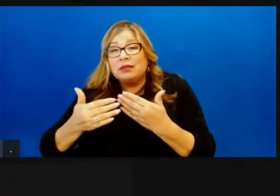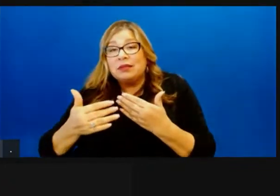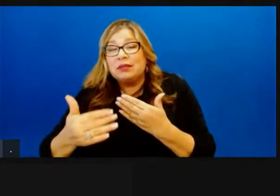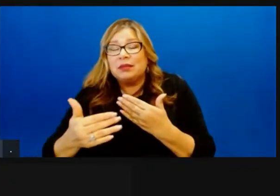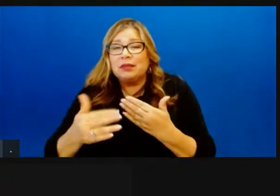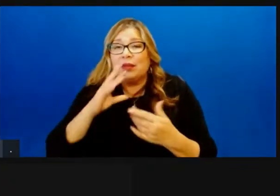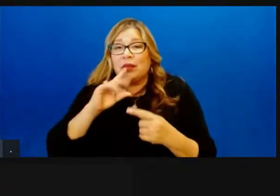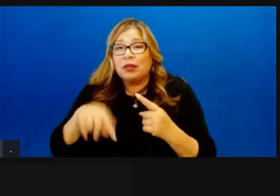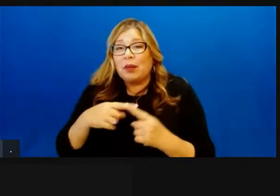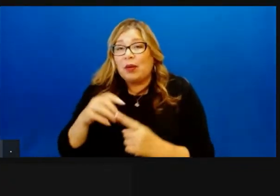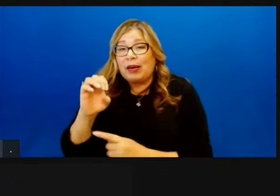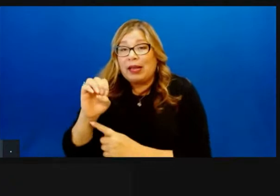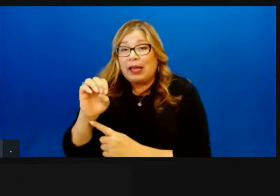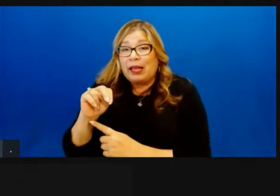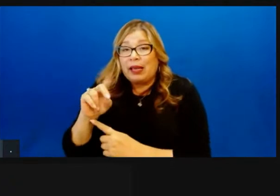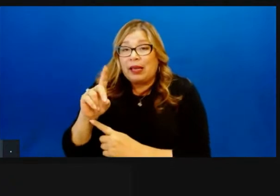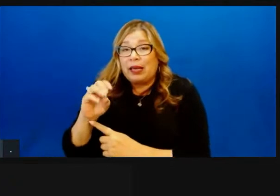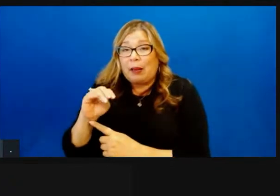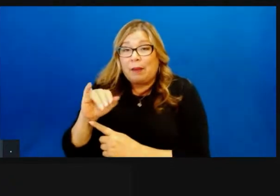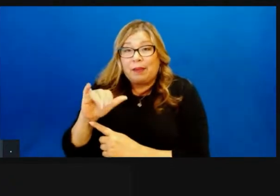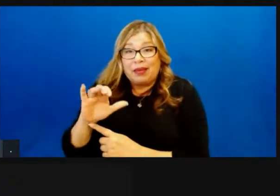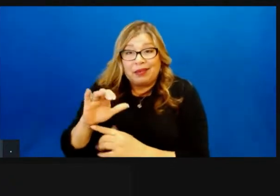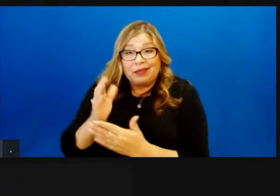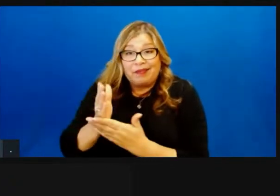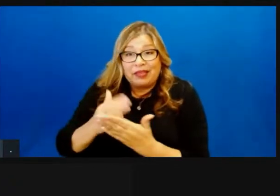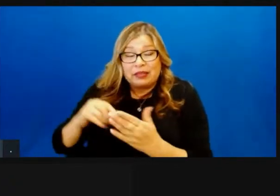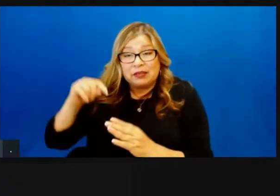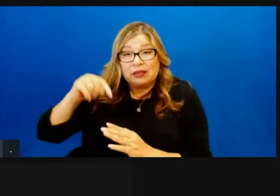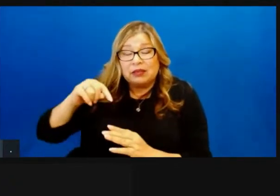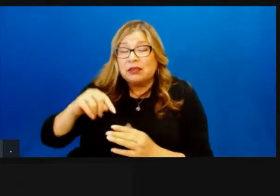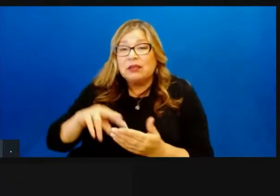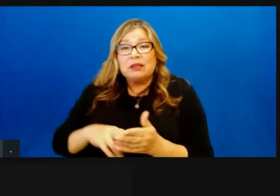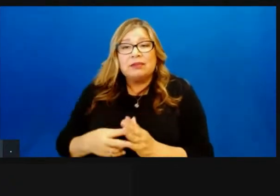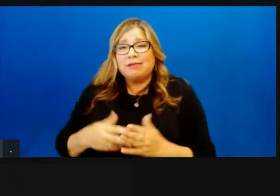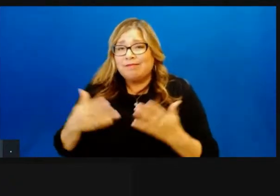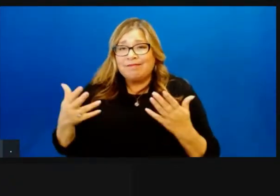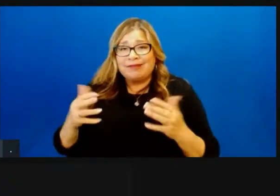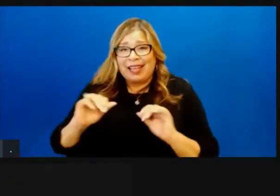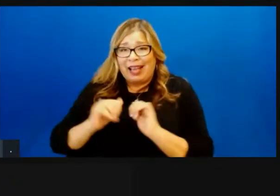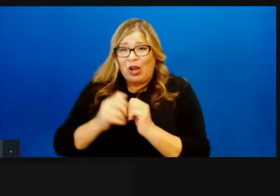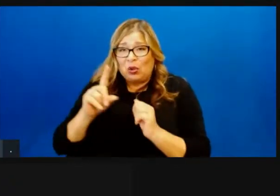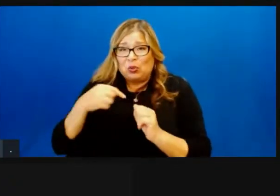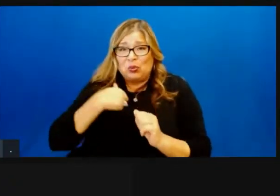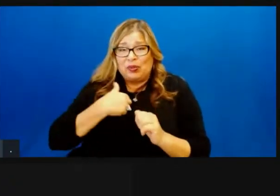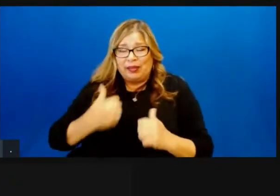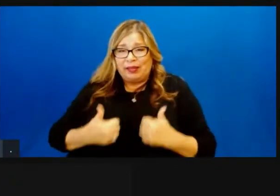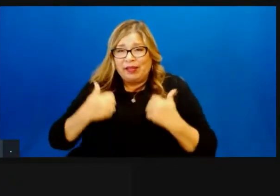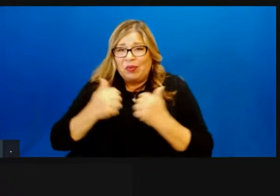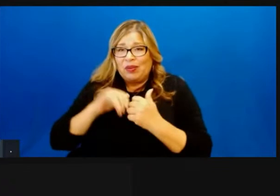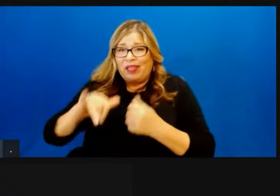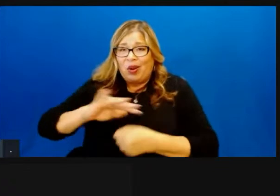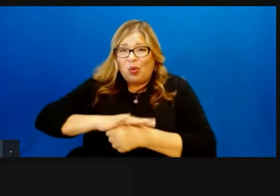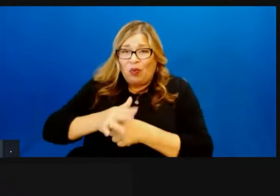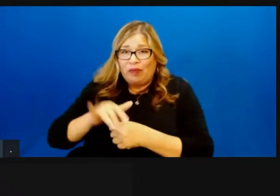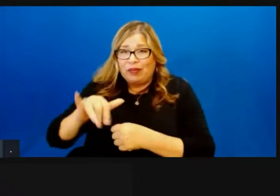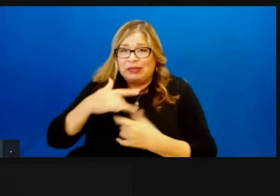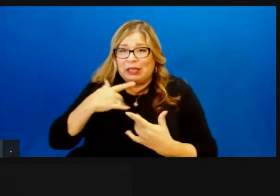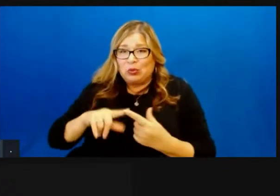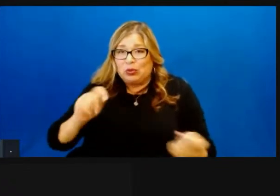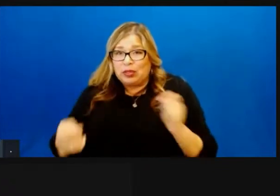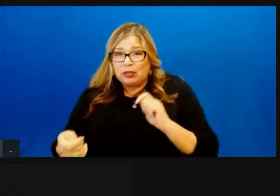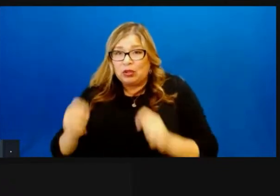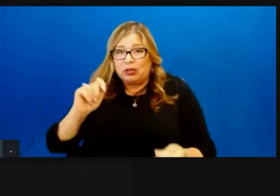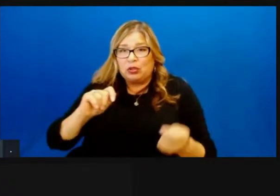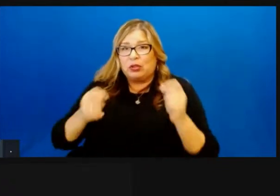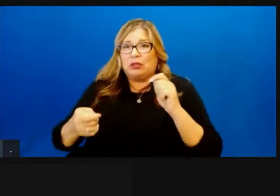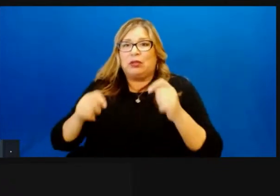do we continue to live with a virus that changes and kind of throws curveballs at different times. And one thing is